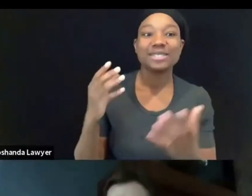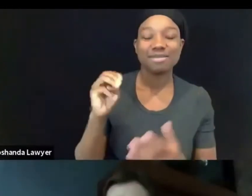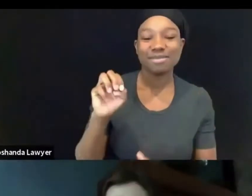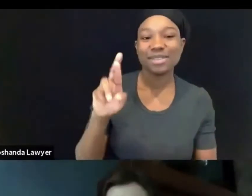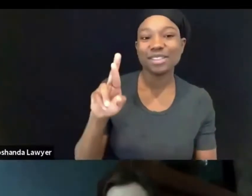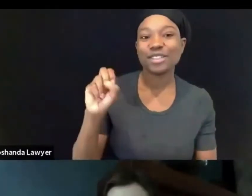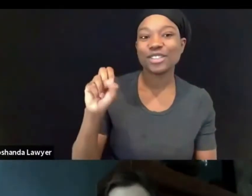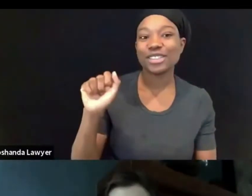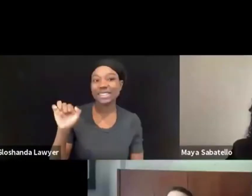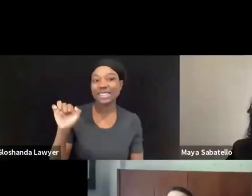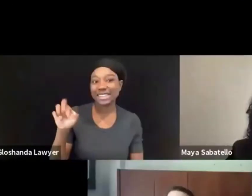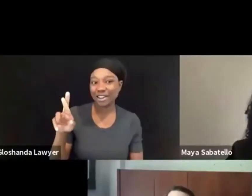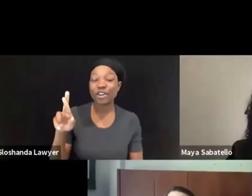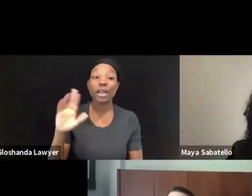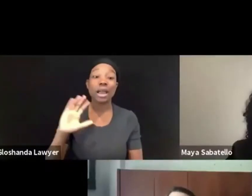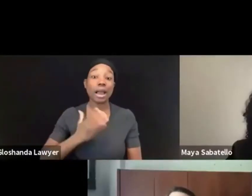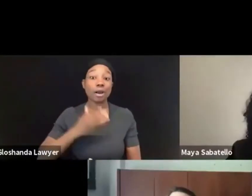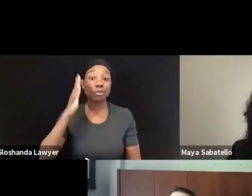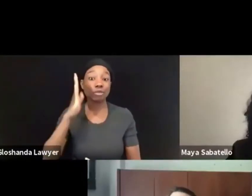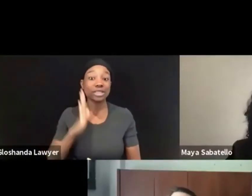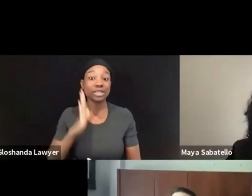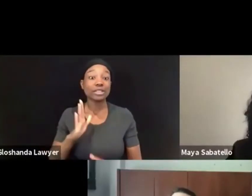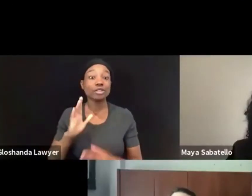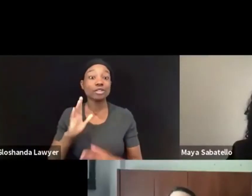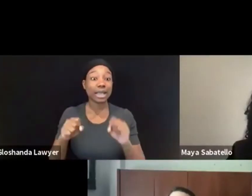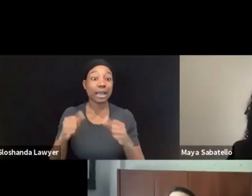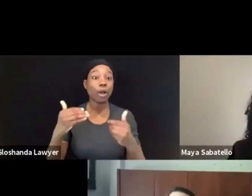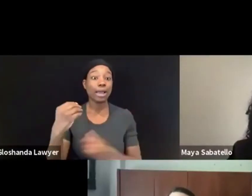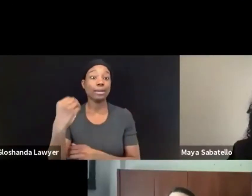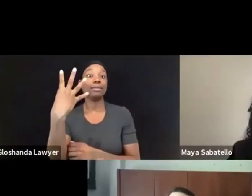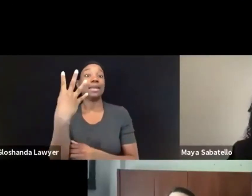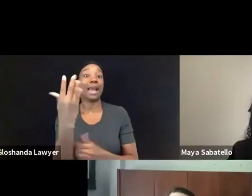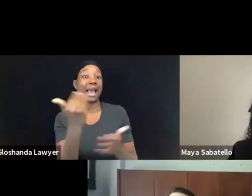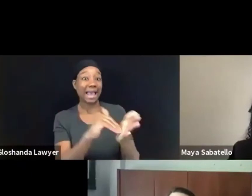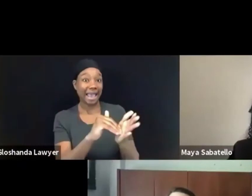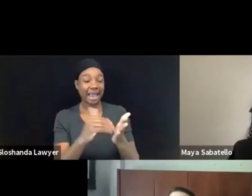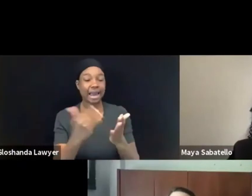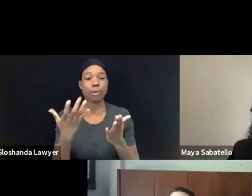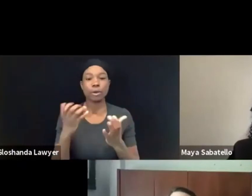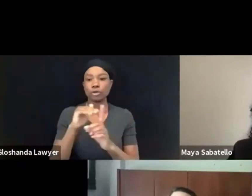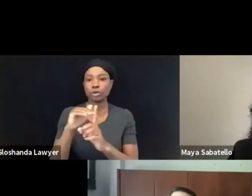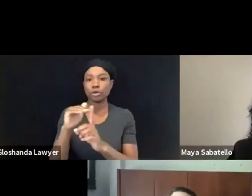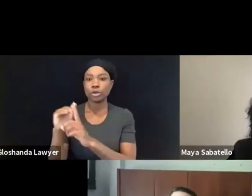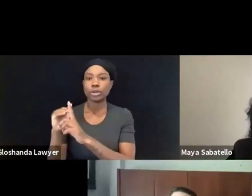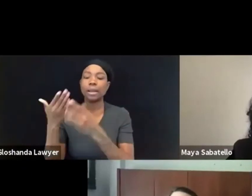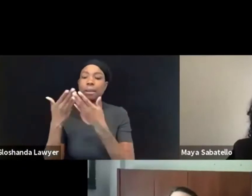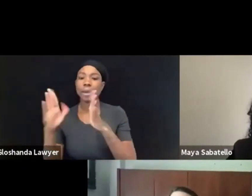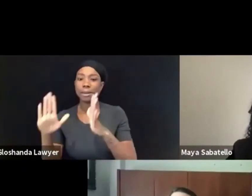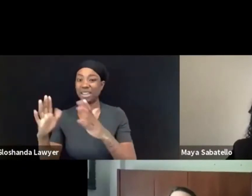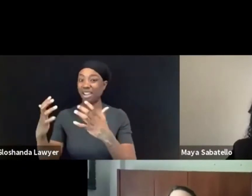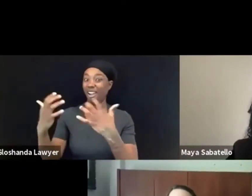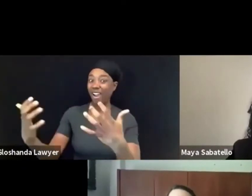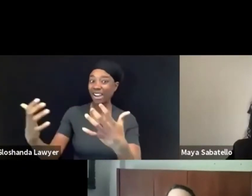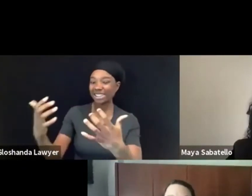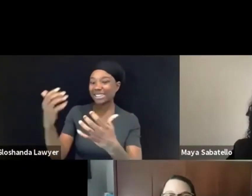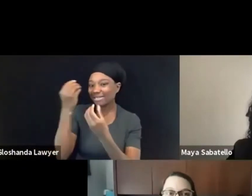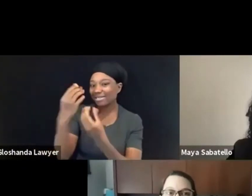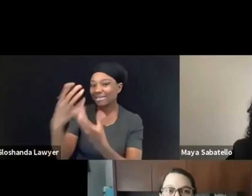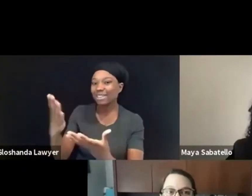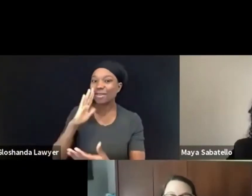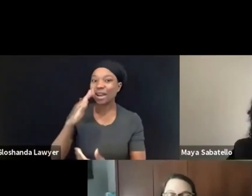remind the public as we are, all the audience, as we move into the Q&A period, to send us